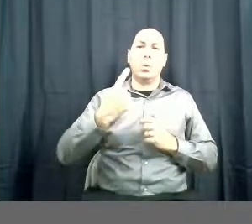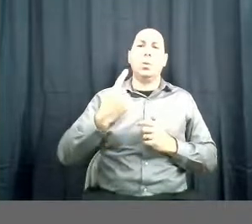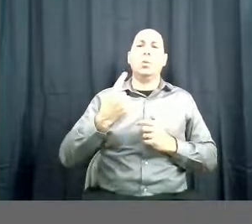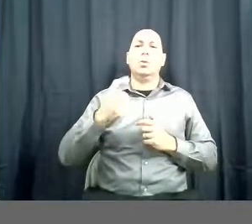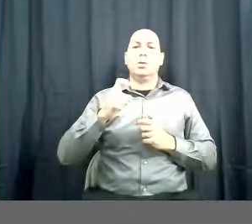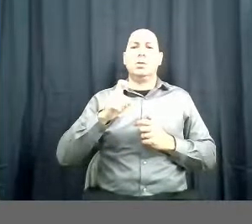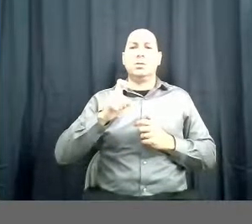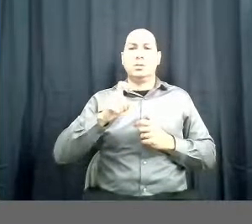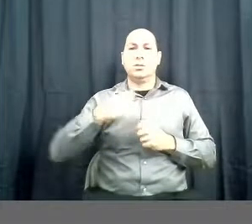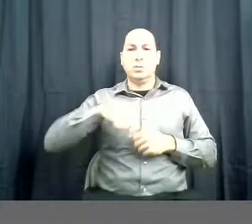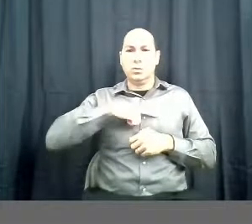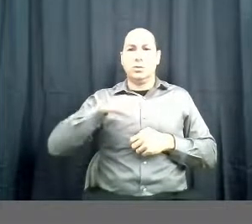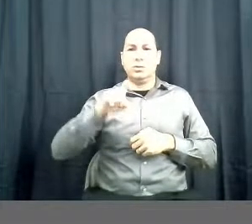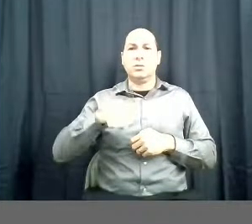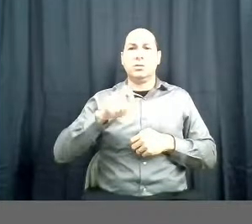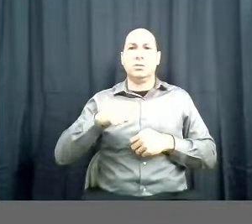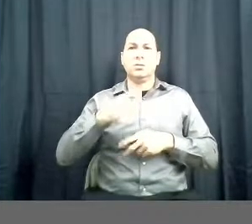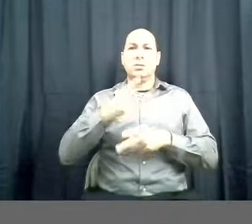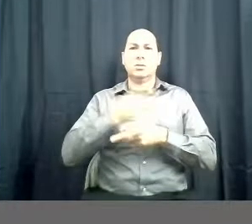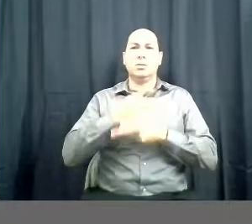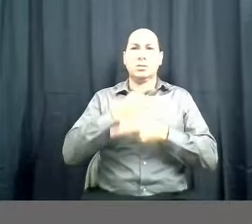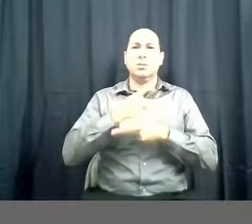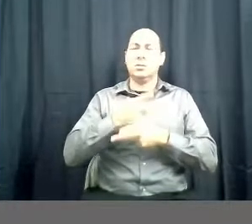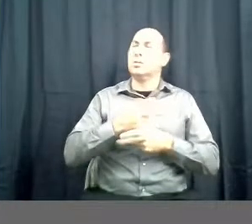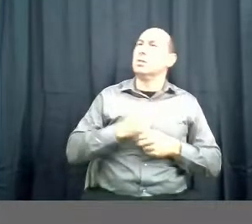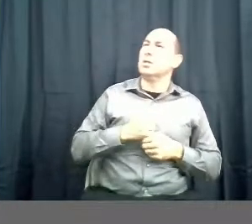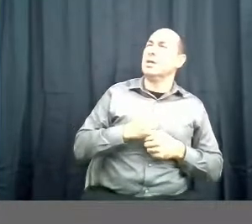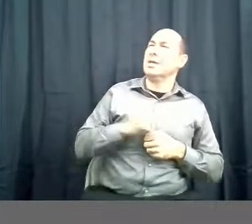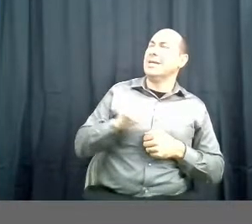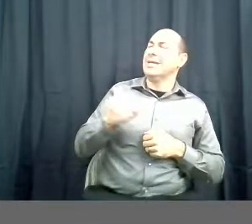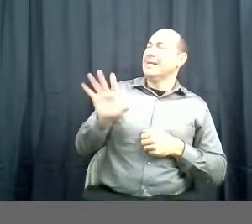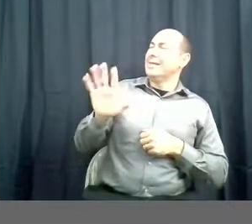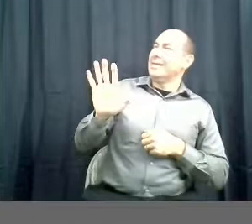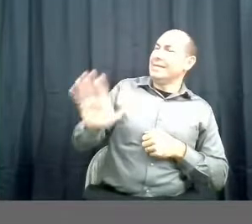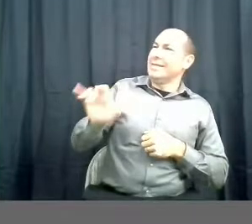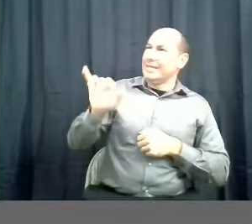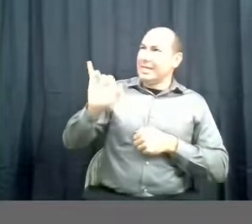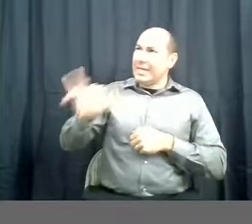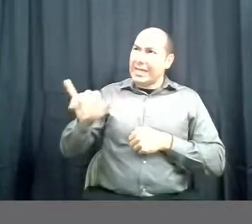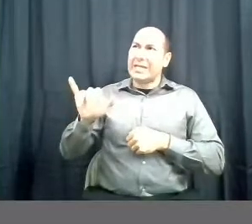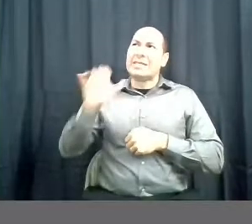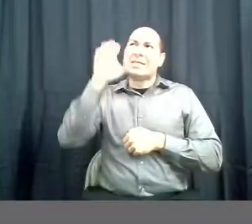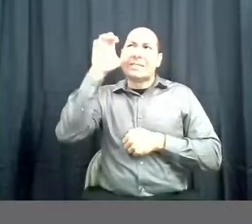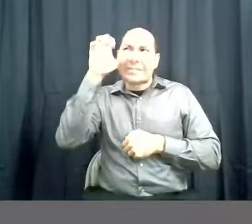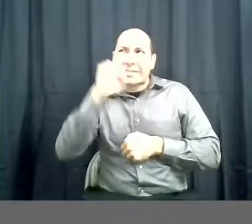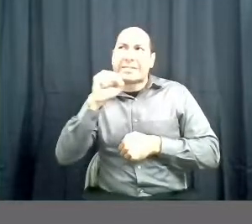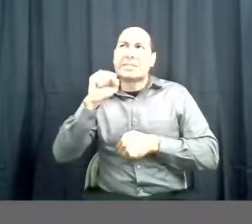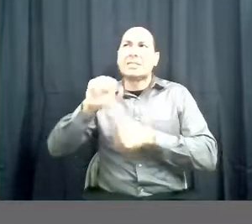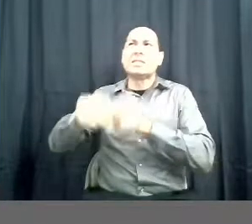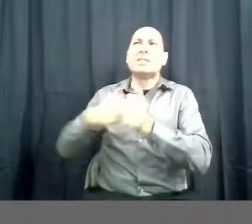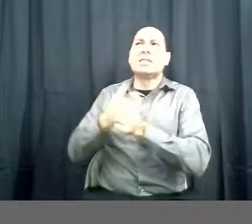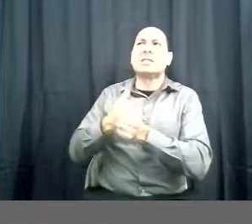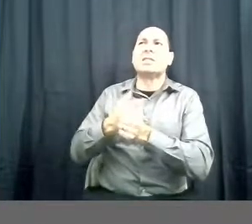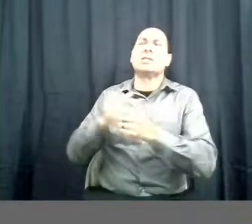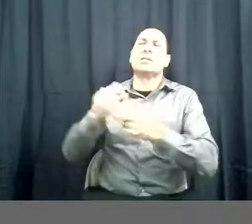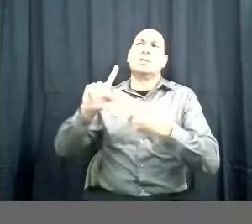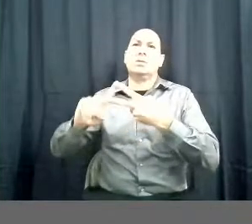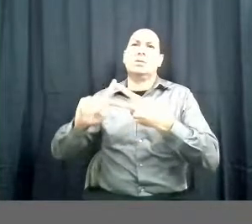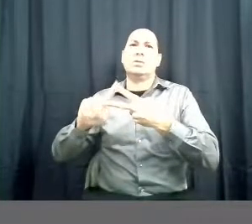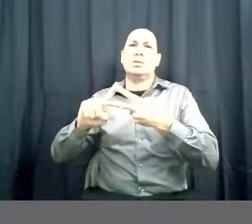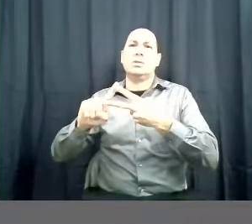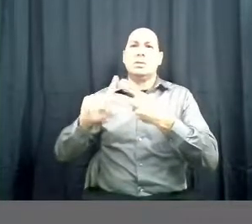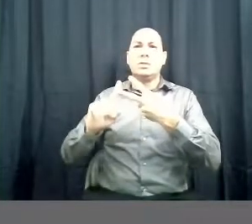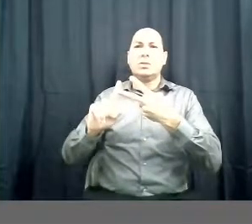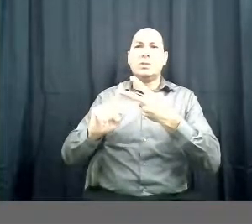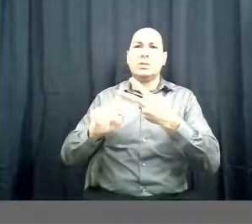does take place. What's behind that assumption, given that there's been outperformance every year? number one. And number two, going to what